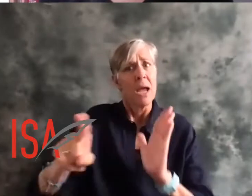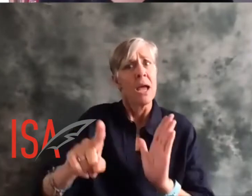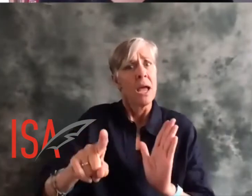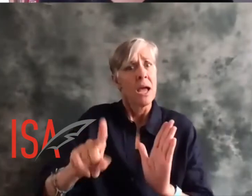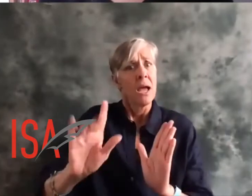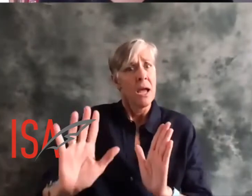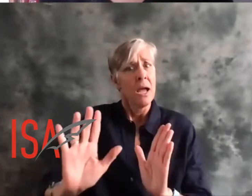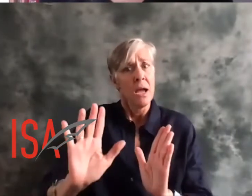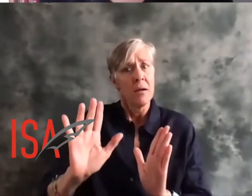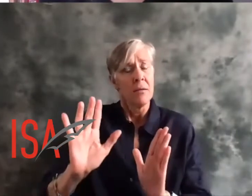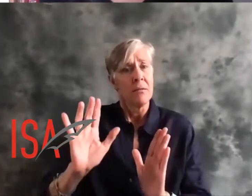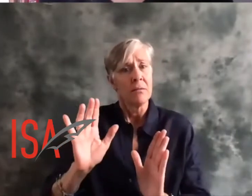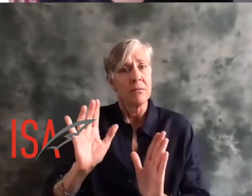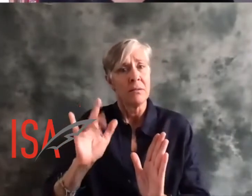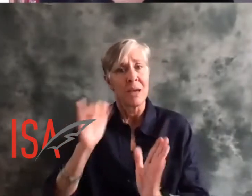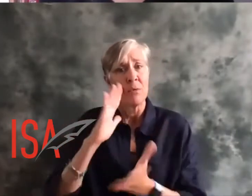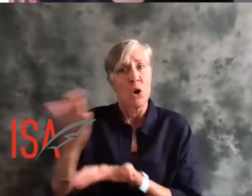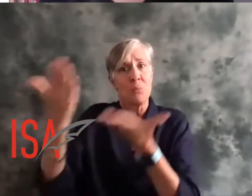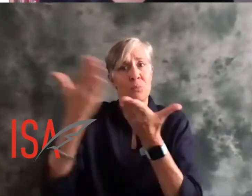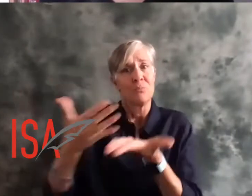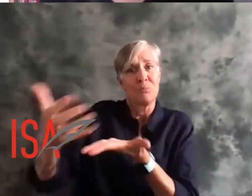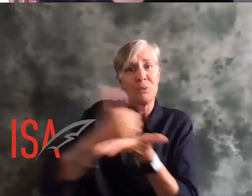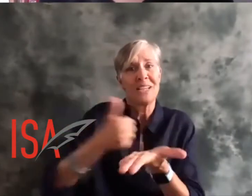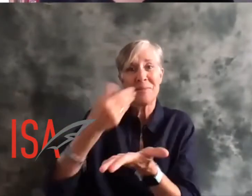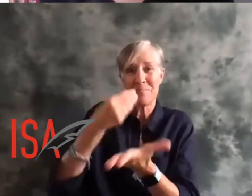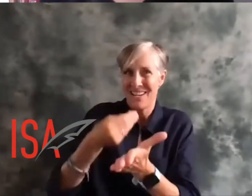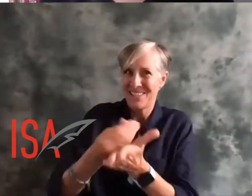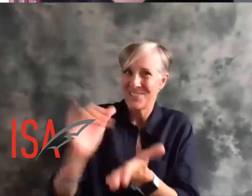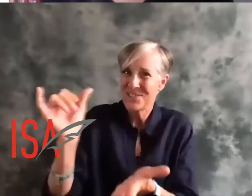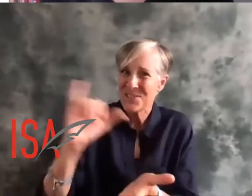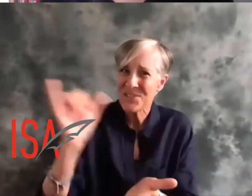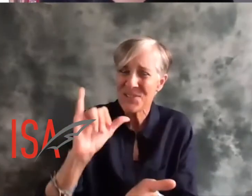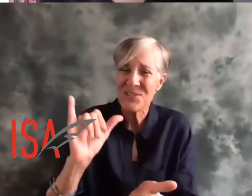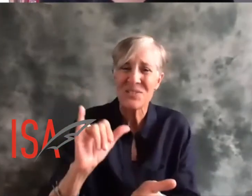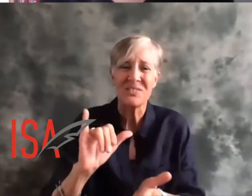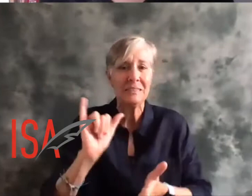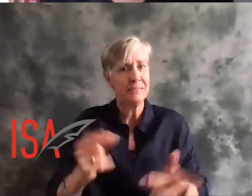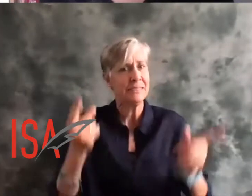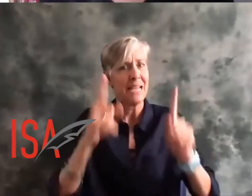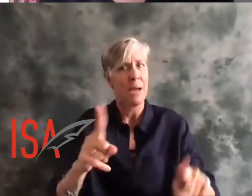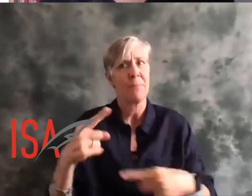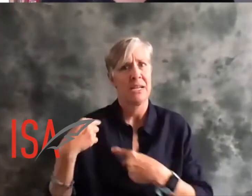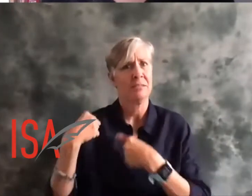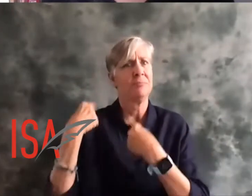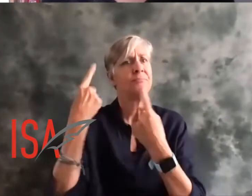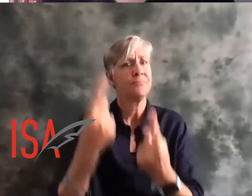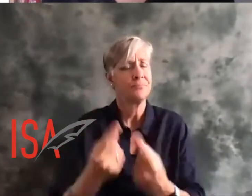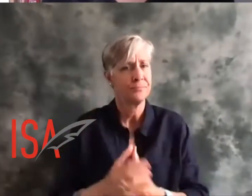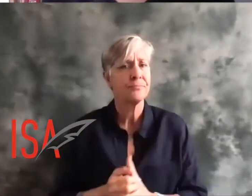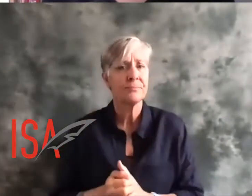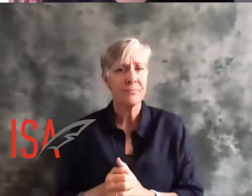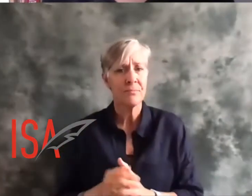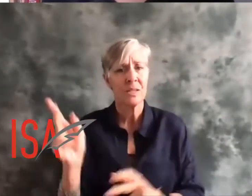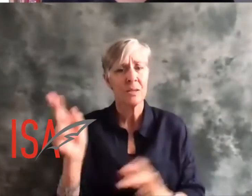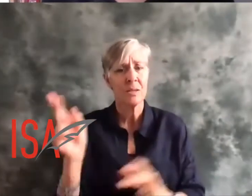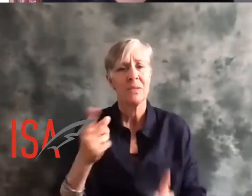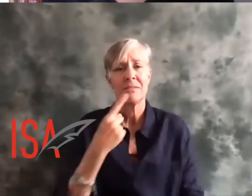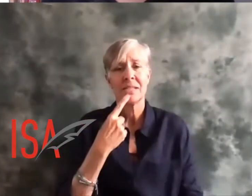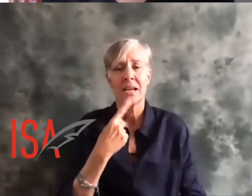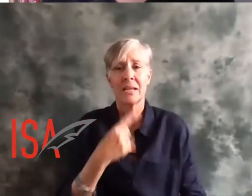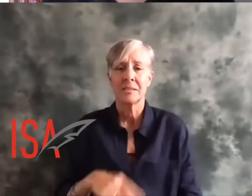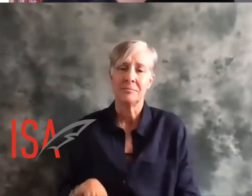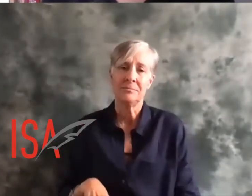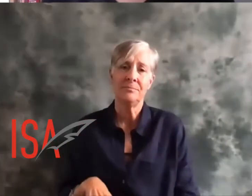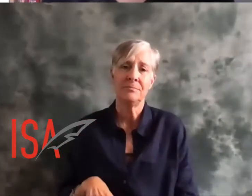so that's going to be able to bring in revenue. And so, I mean, this has been happening for some time, is folks have said, well, these